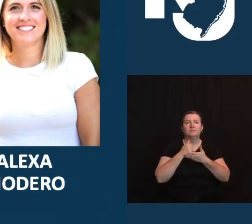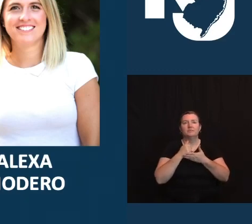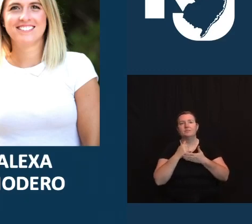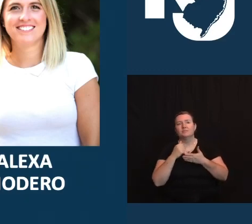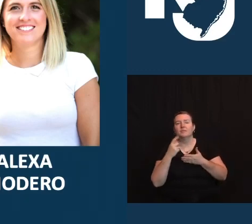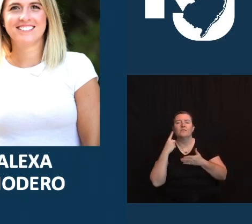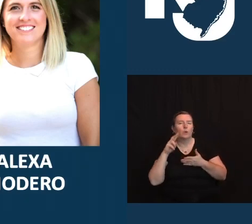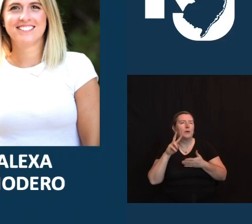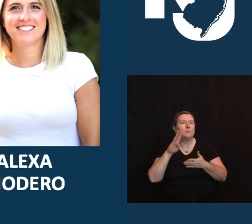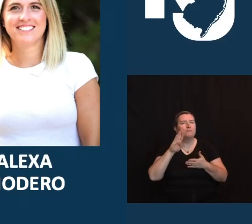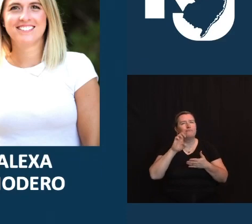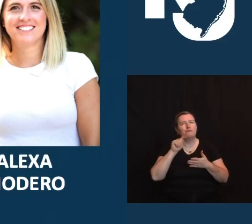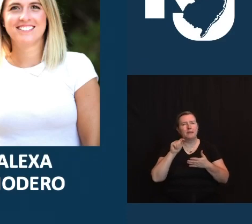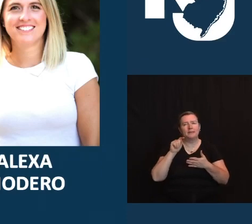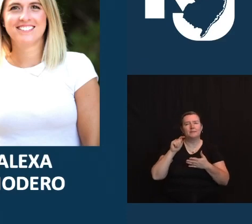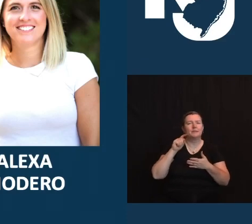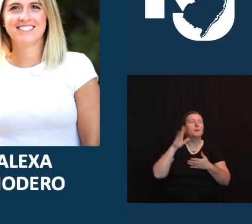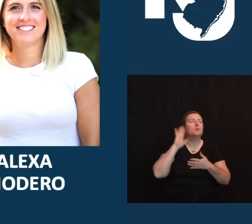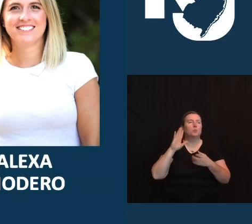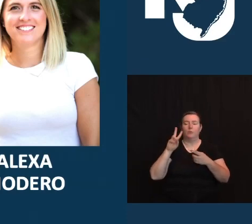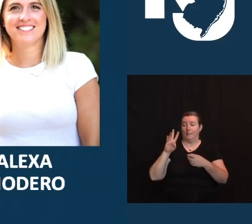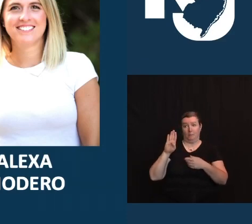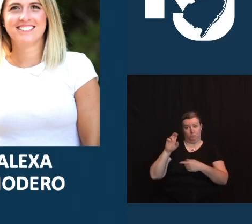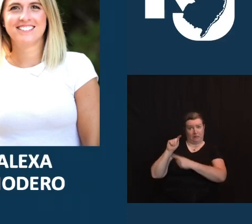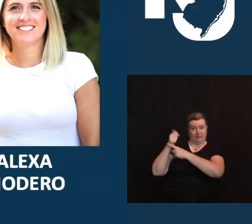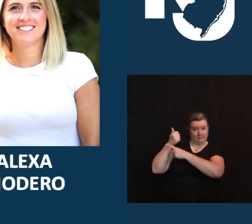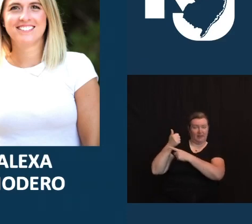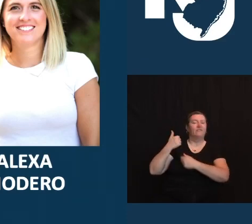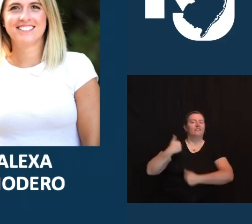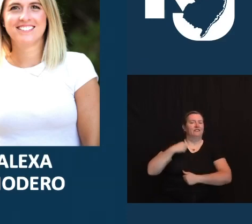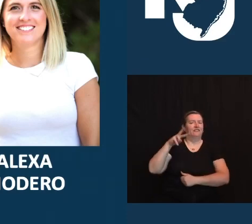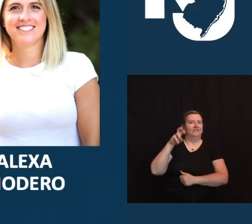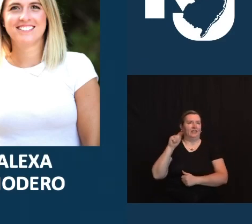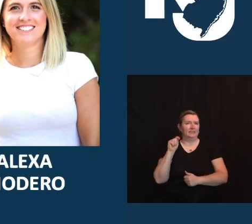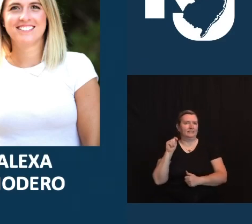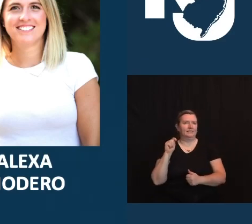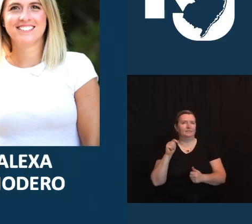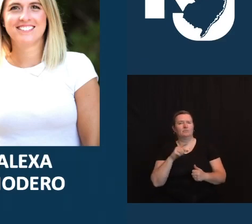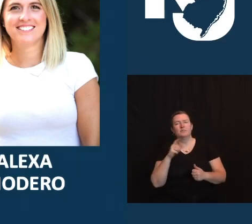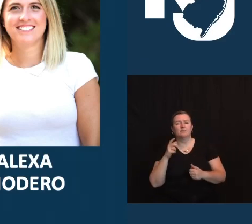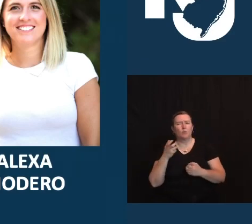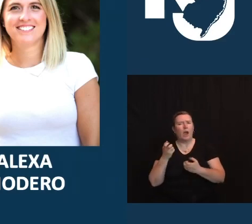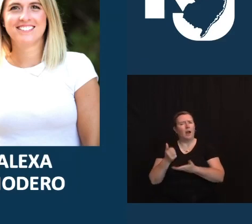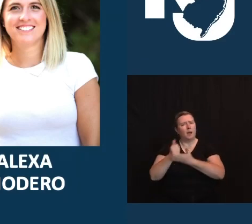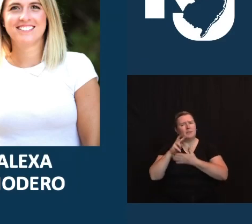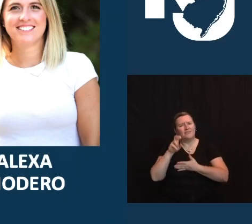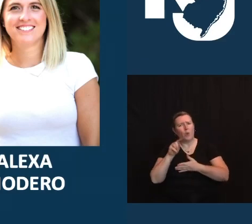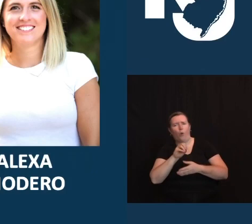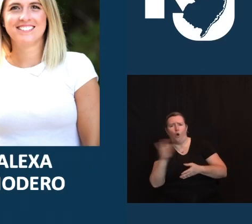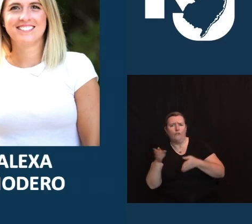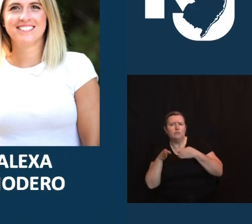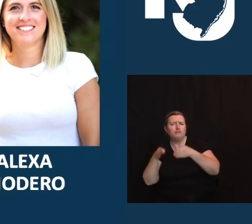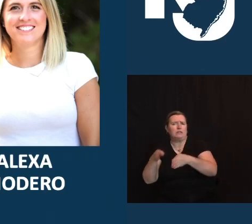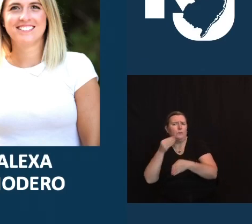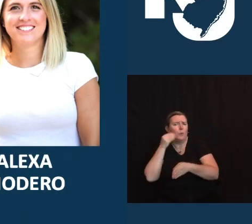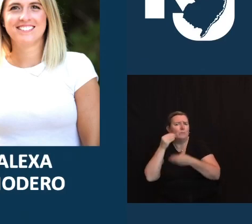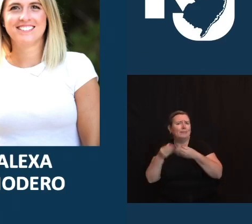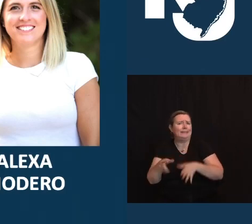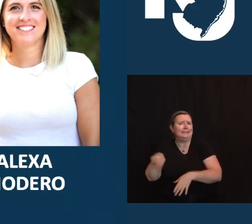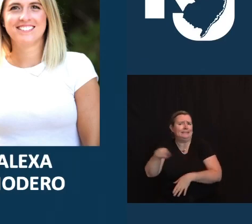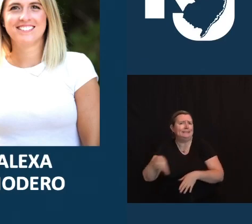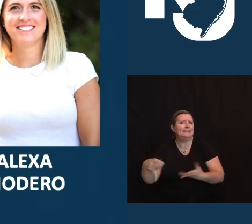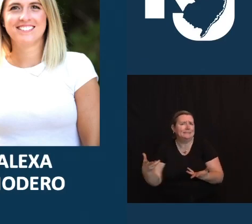homeless to survive and get off the streets. When the pandemic hit, along with, by the way, the